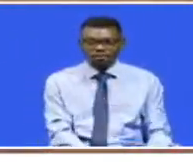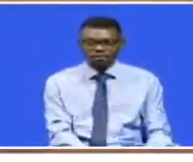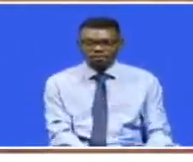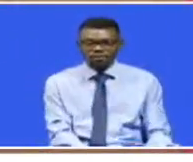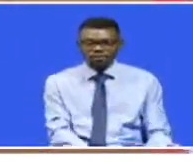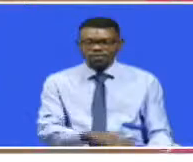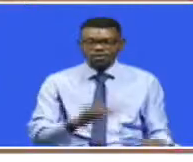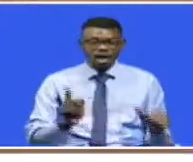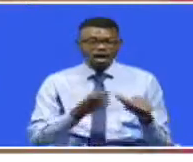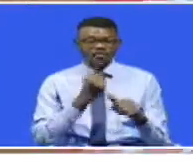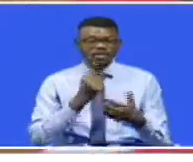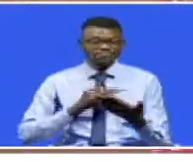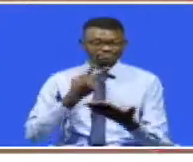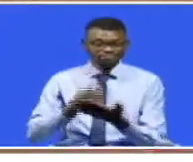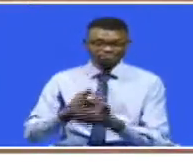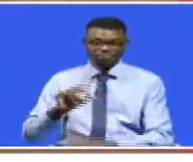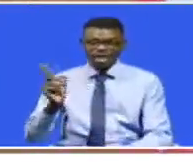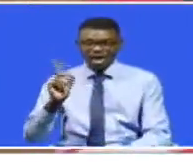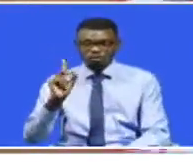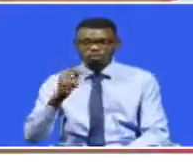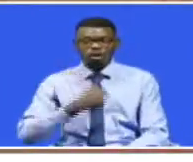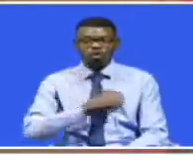at Nairobi Hospital,